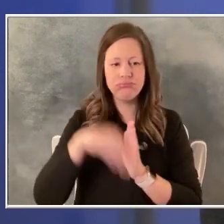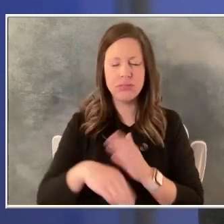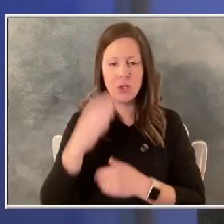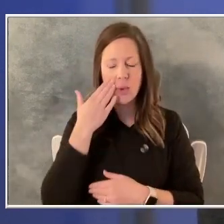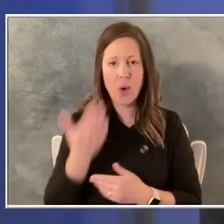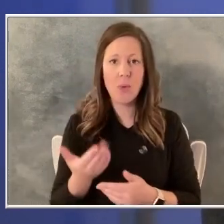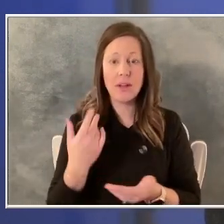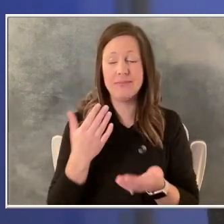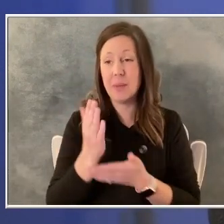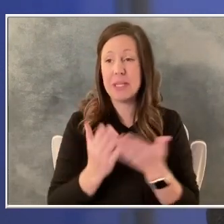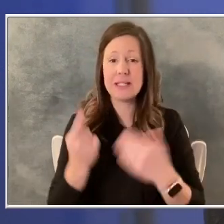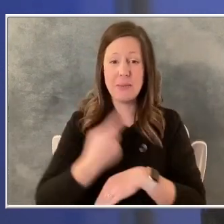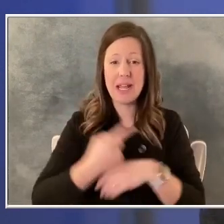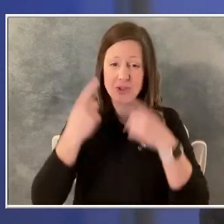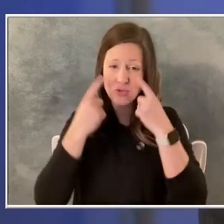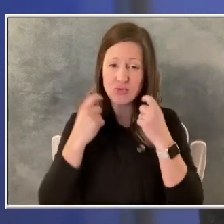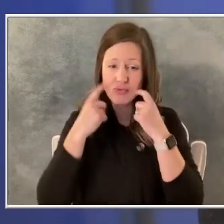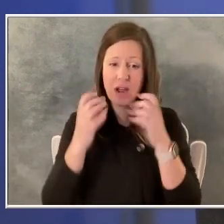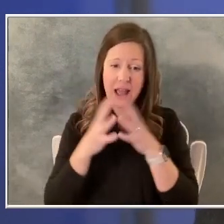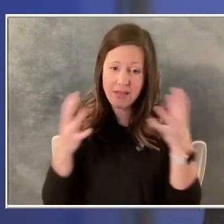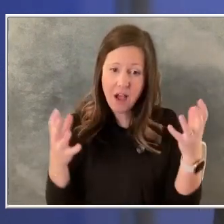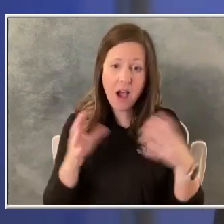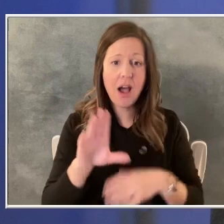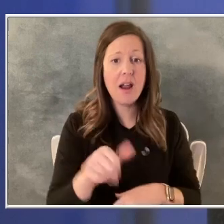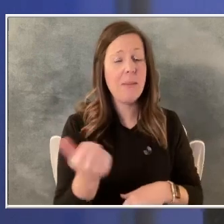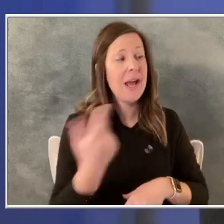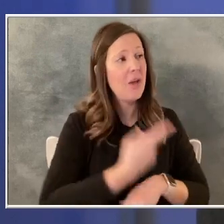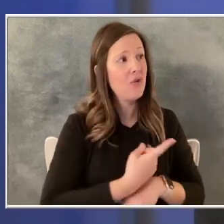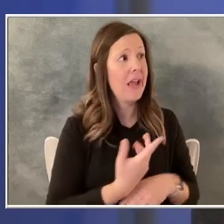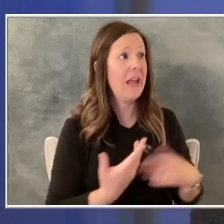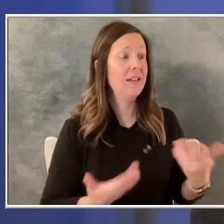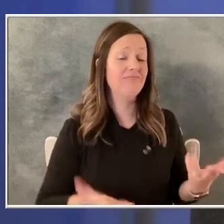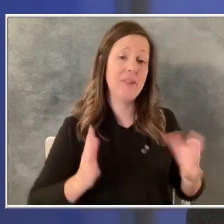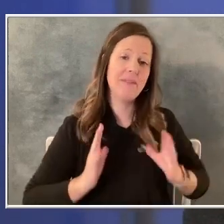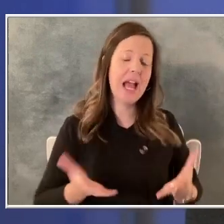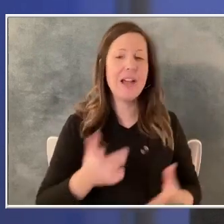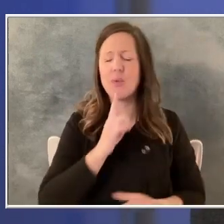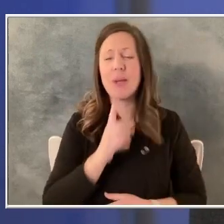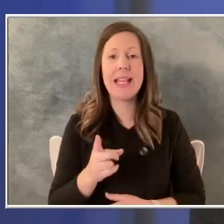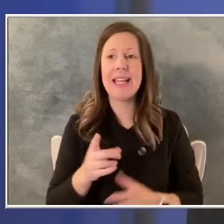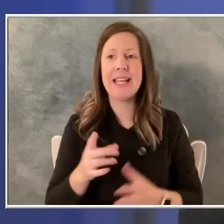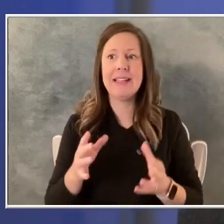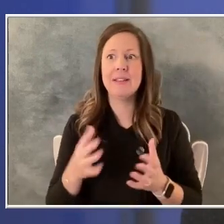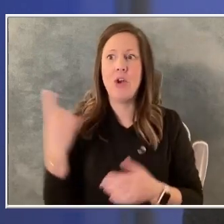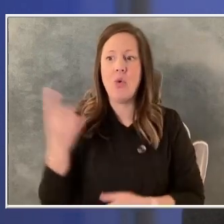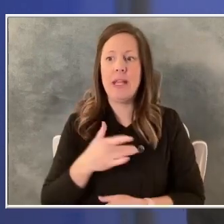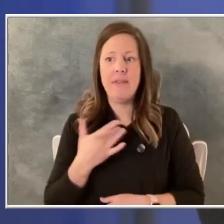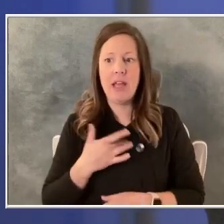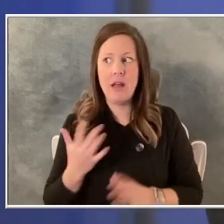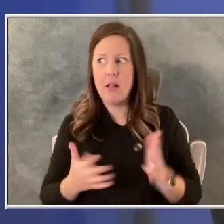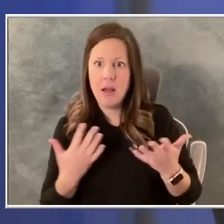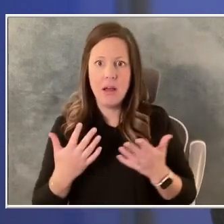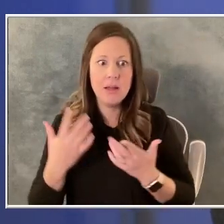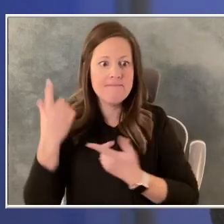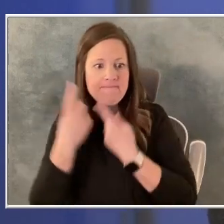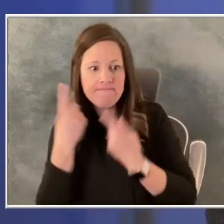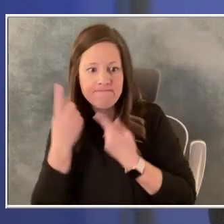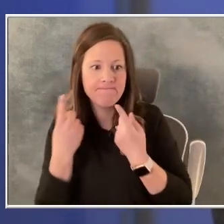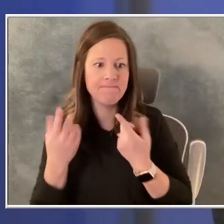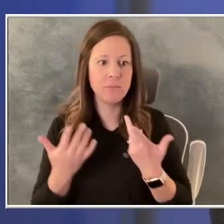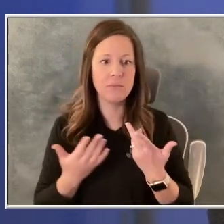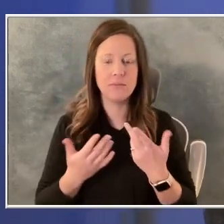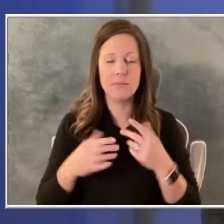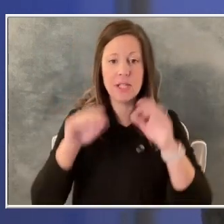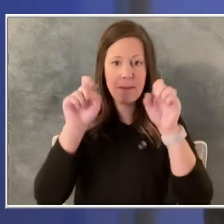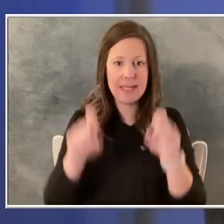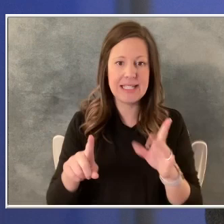lot. Other days you don't. There's always a big question mark, especially you get tested once a month, and I get